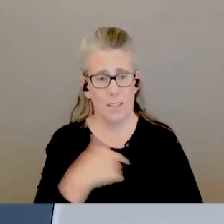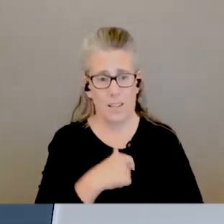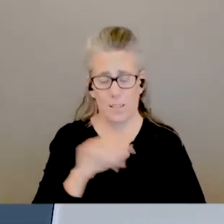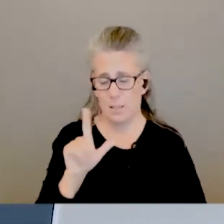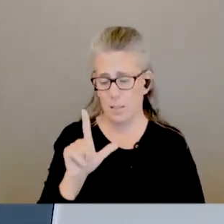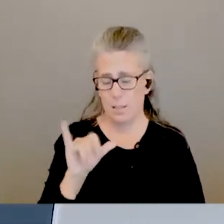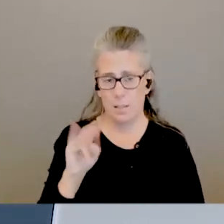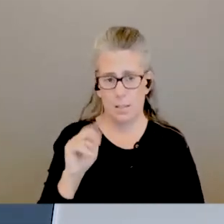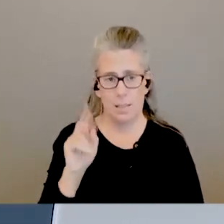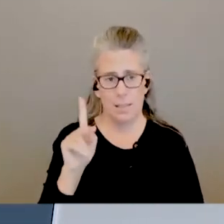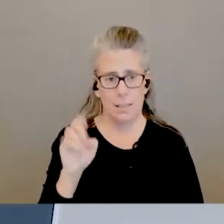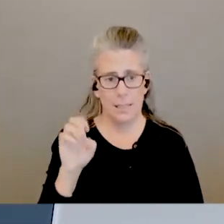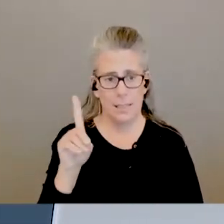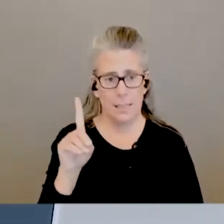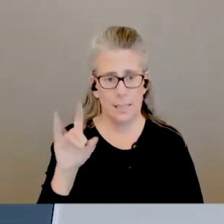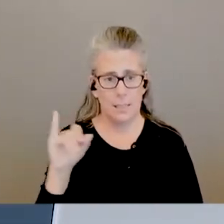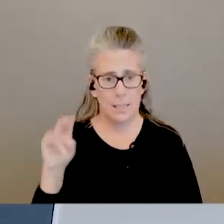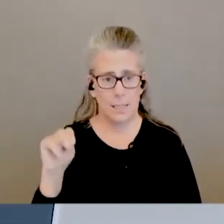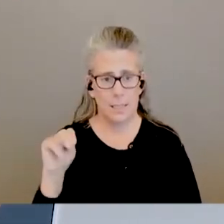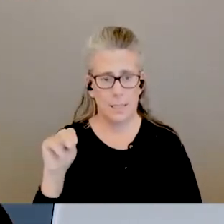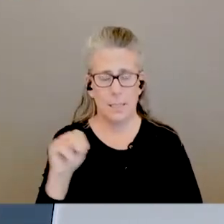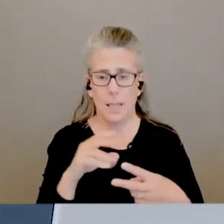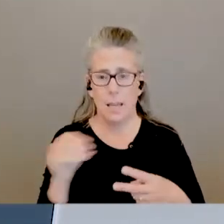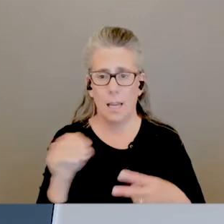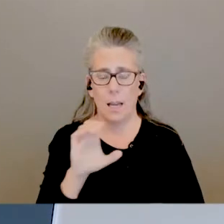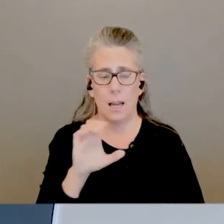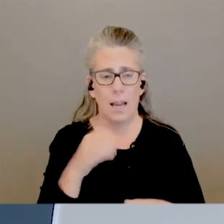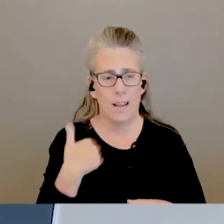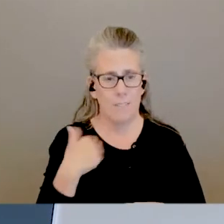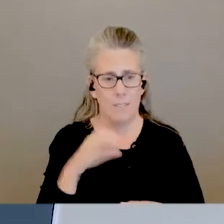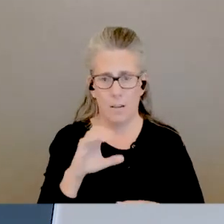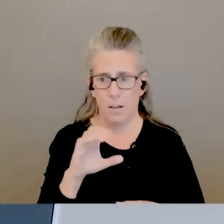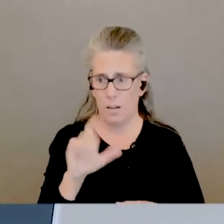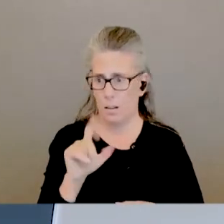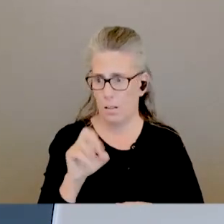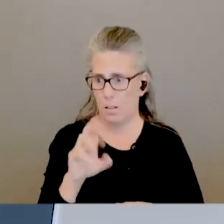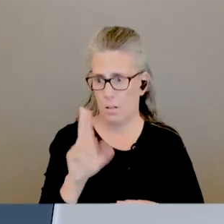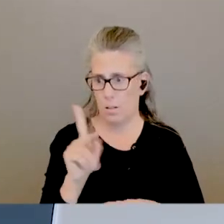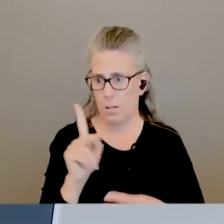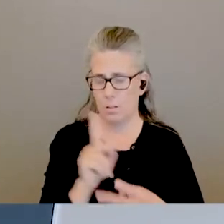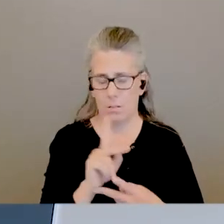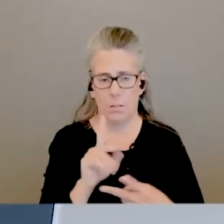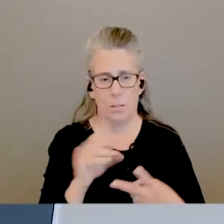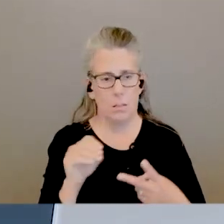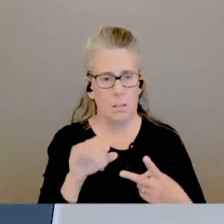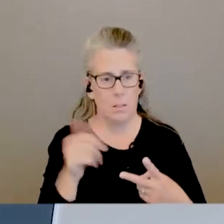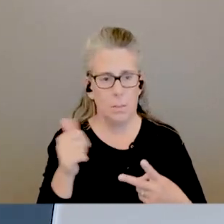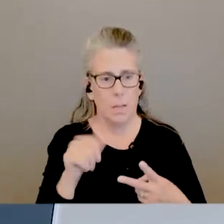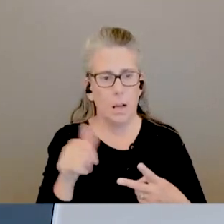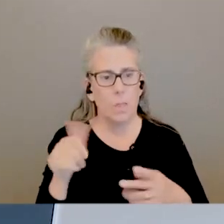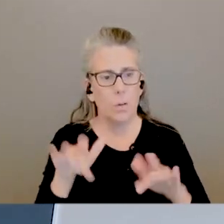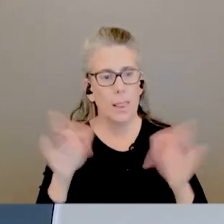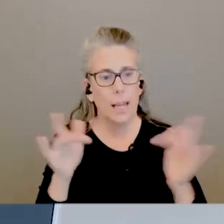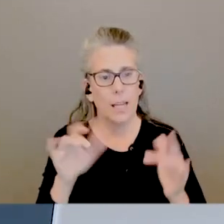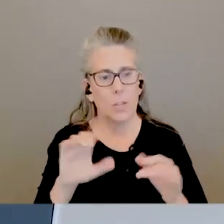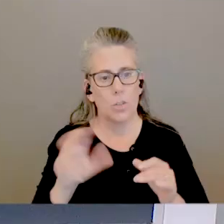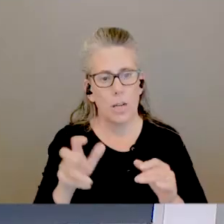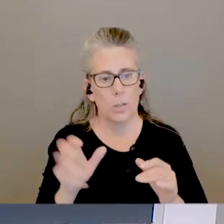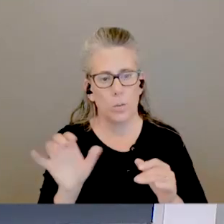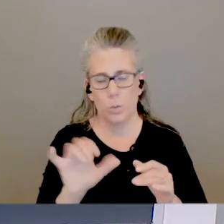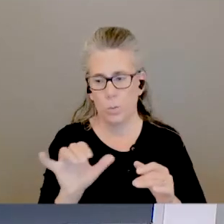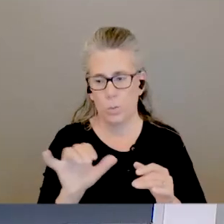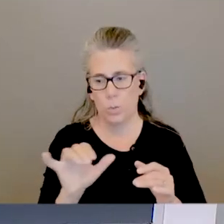up. We have Clark and Ish who are on the live channels as well, so if you have any questions, you can hit them up as well there. All